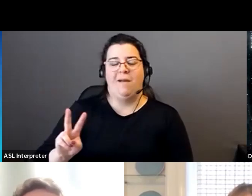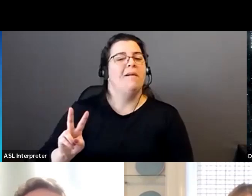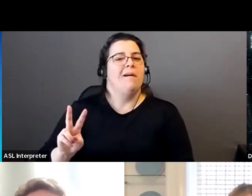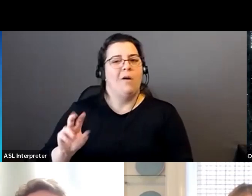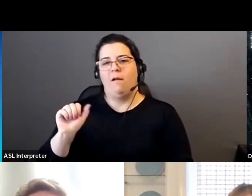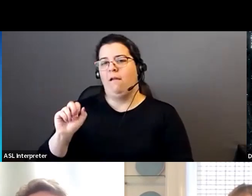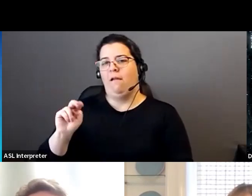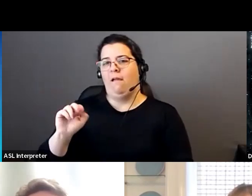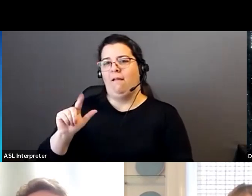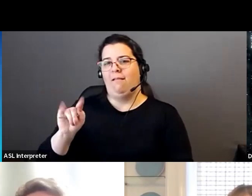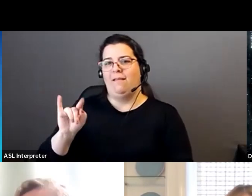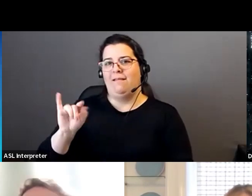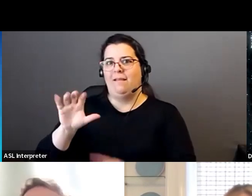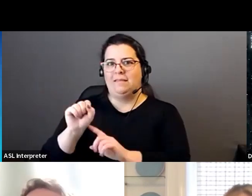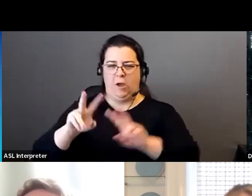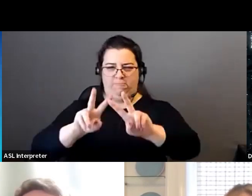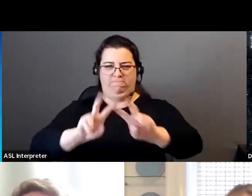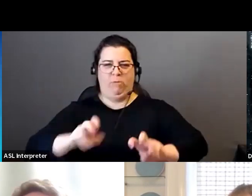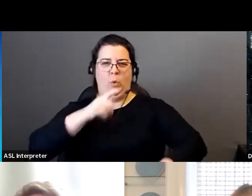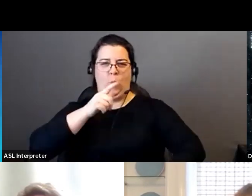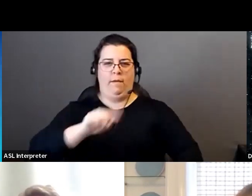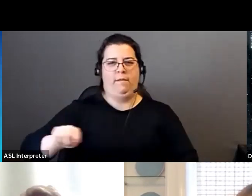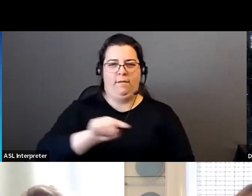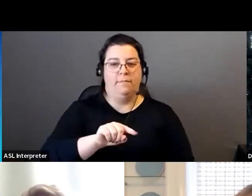So for people who are going to do video podcasts,